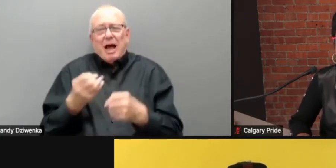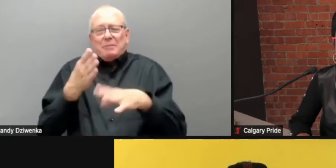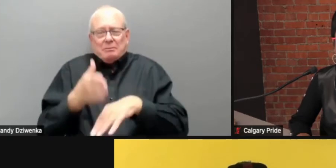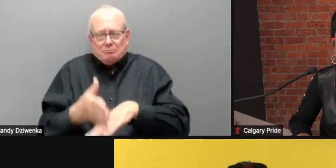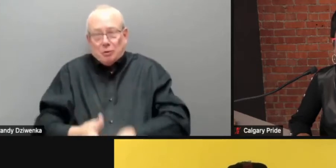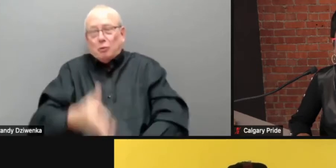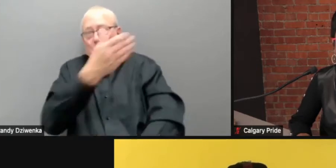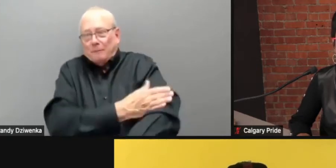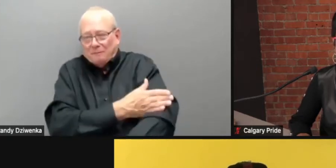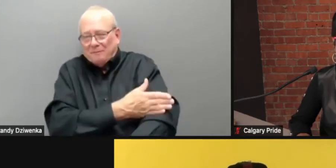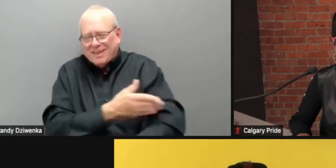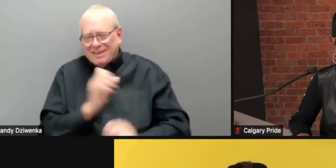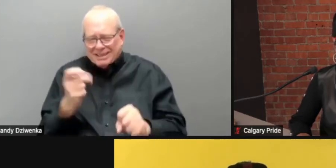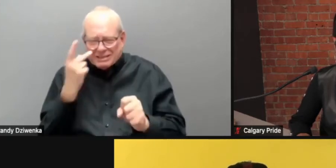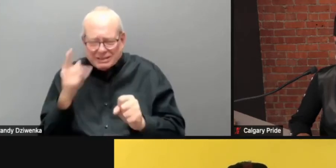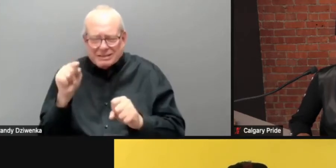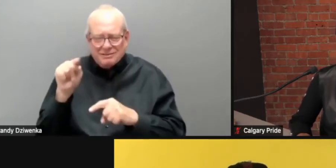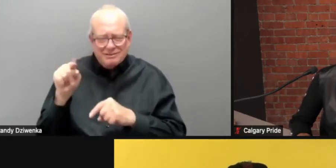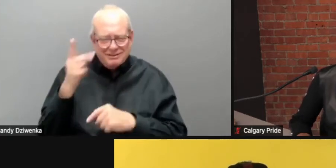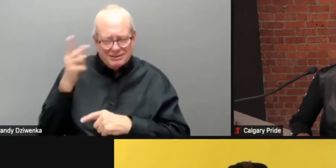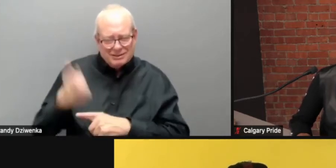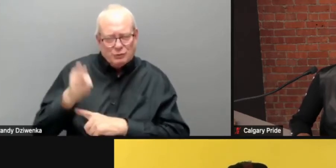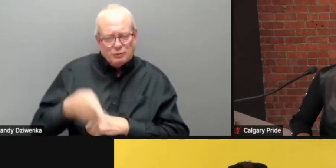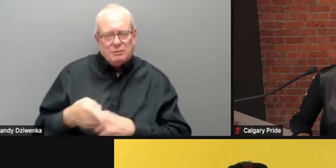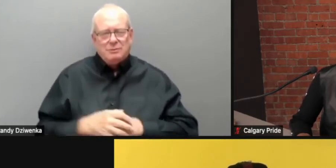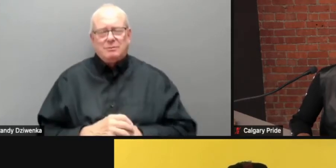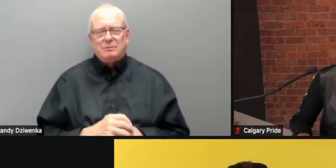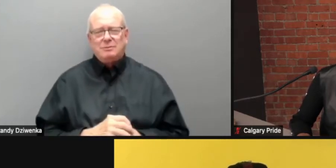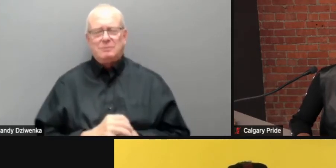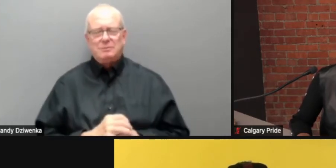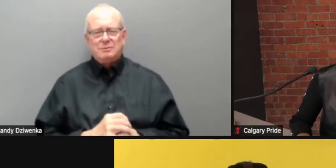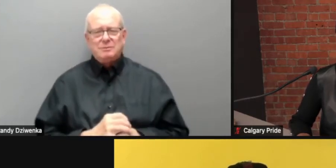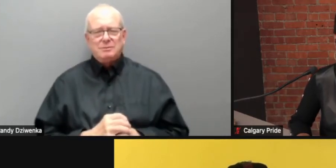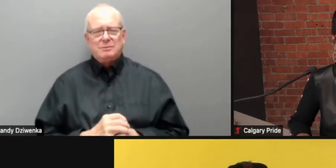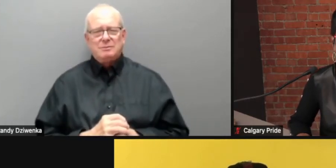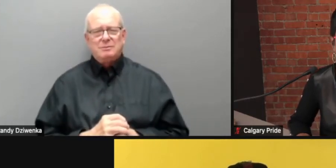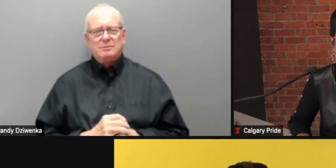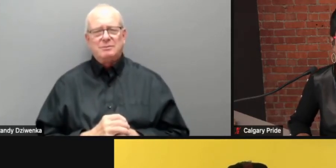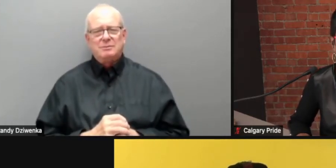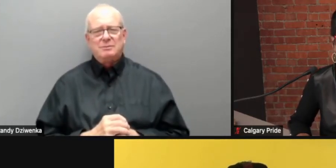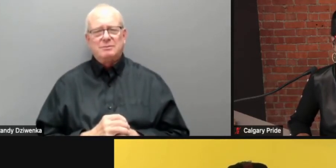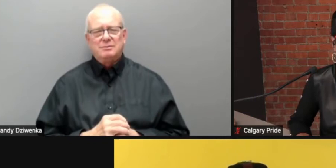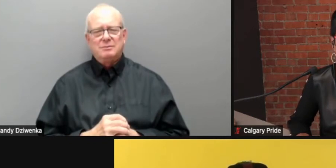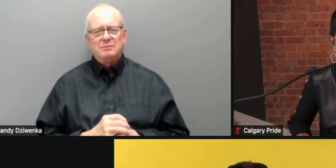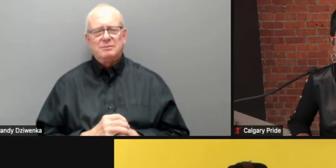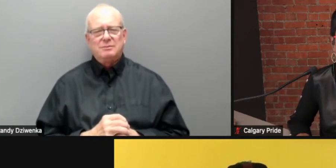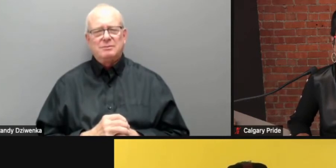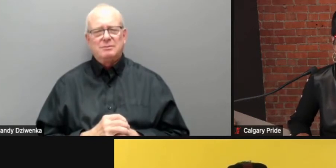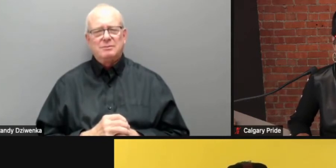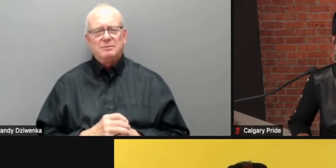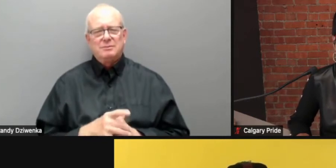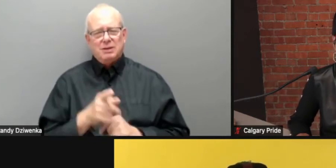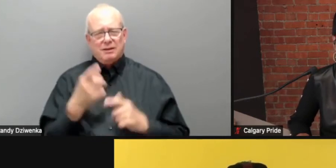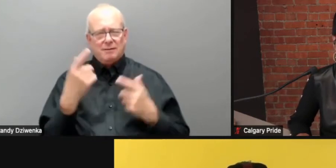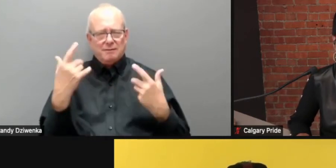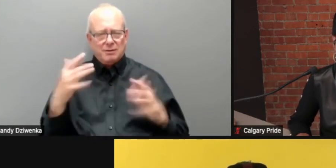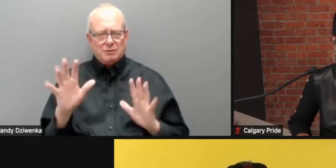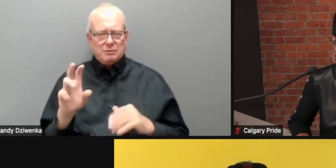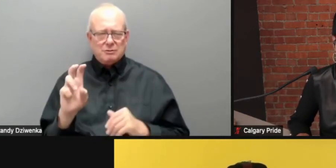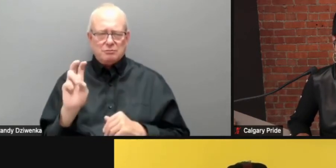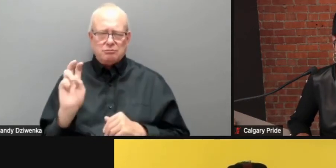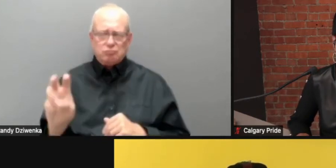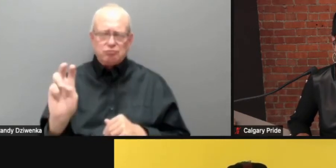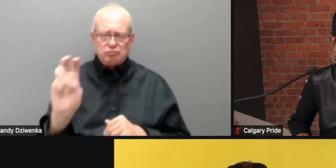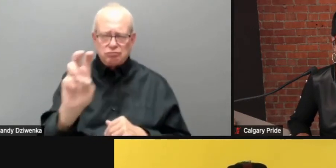and knowledgeable about what's happening in the world. In your opinion, what are some of the impacts that you've noticed on the